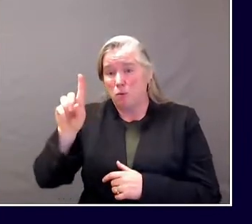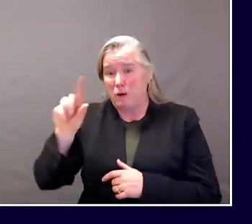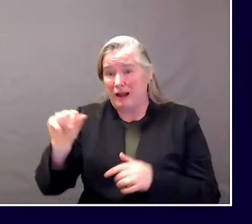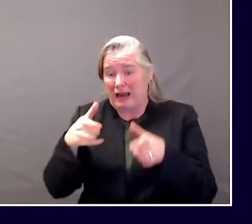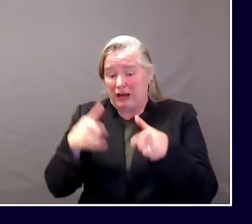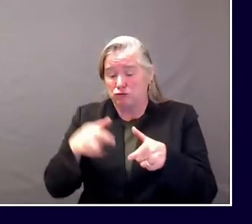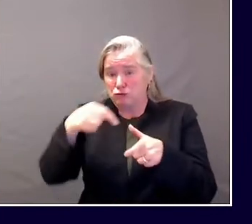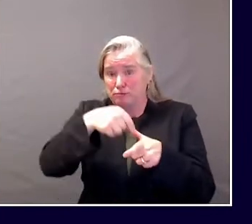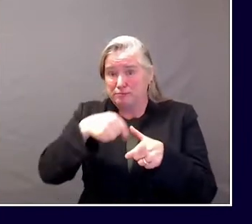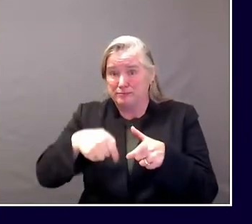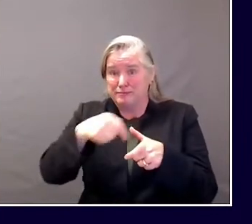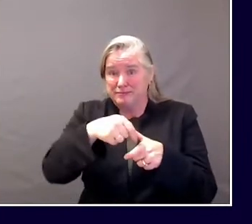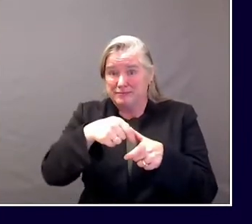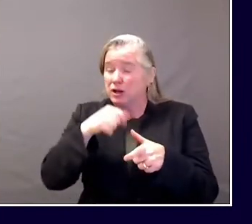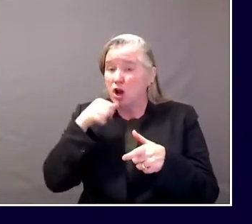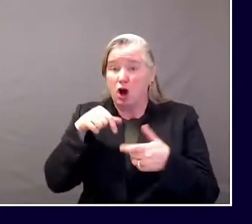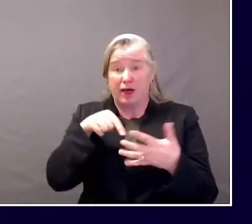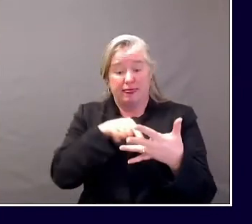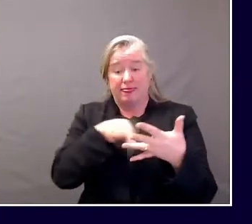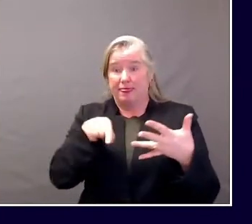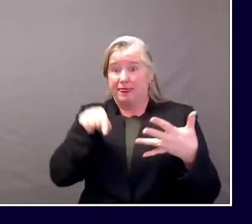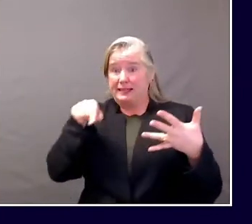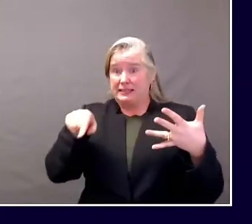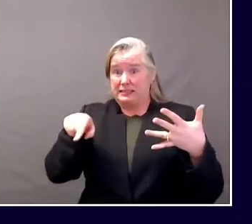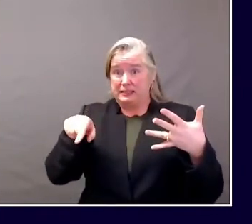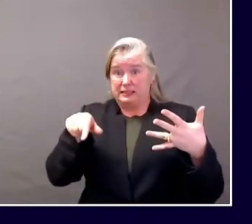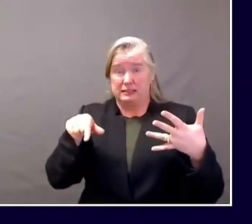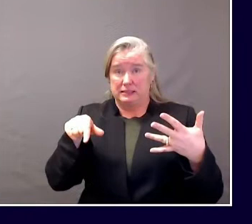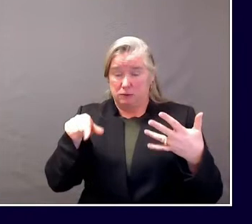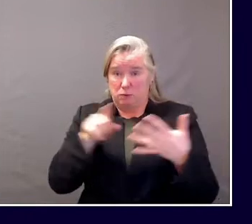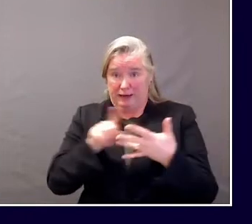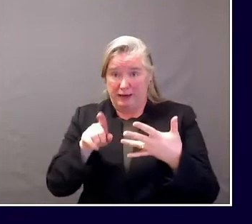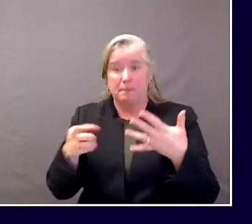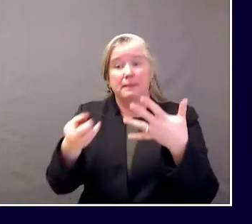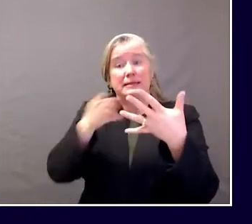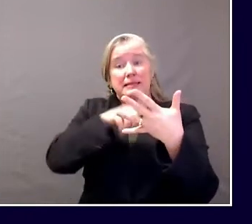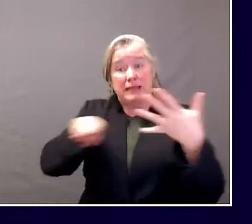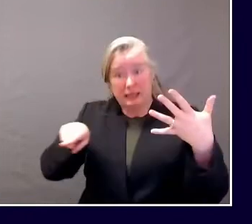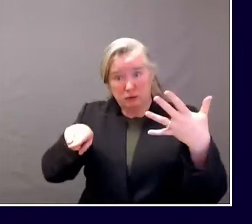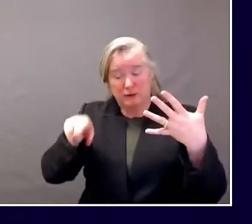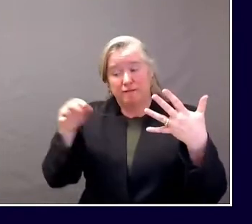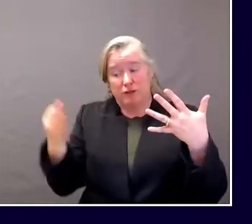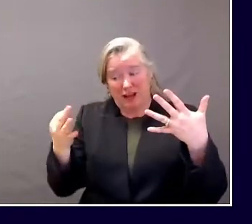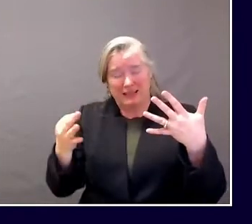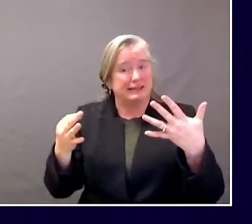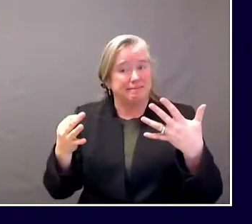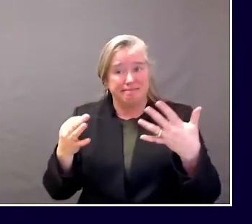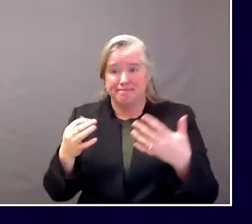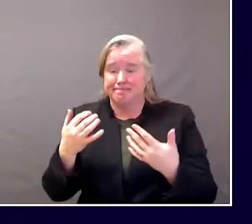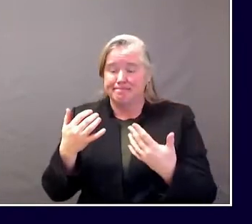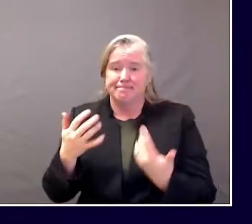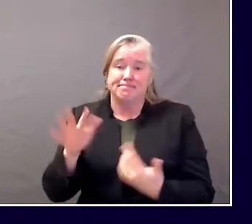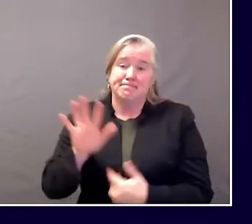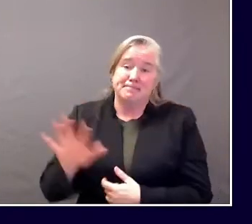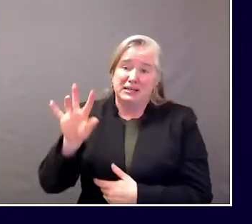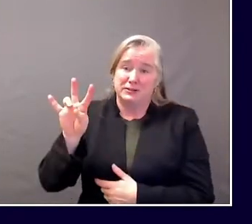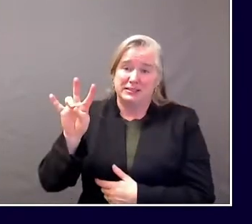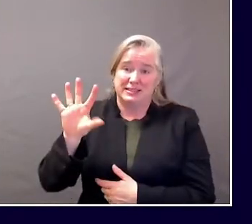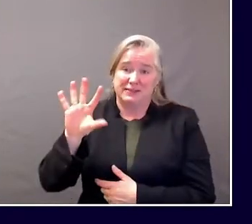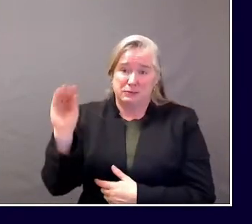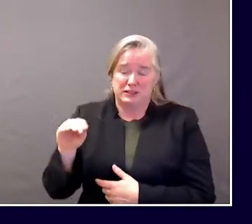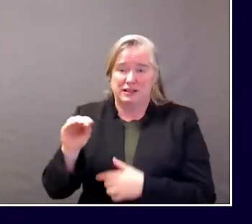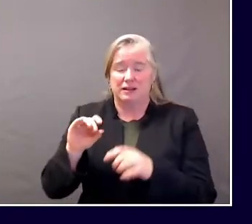group. That's not this week, but that's by the end of next week. Now, in terms of